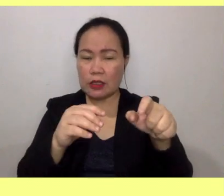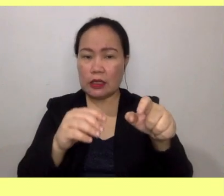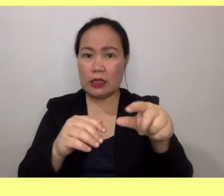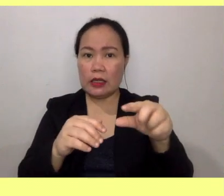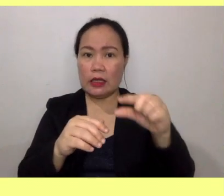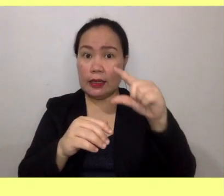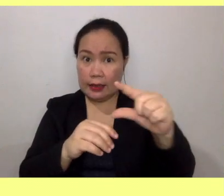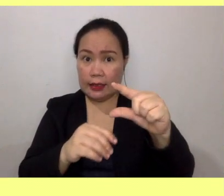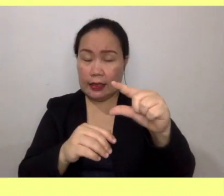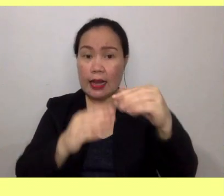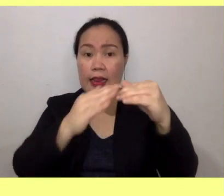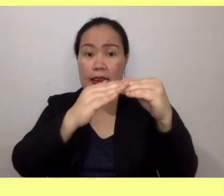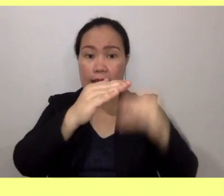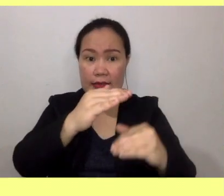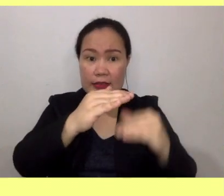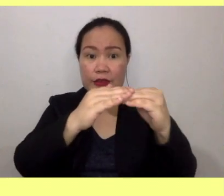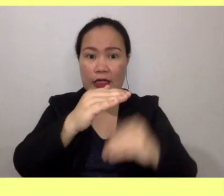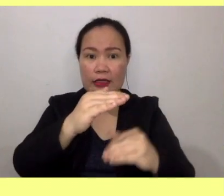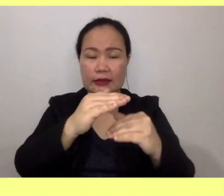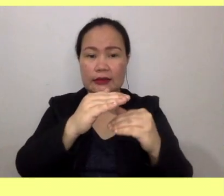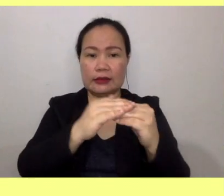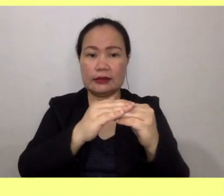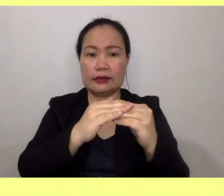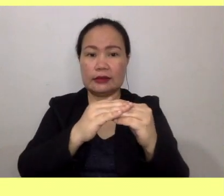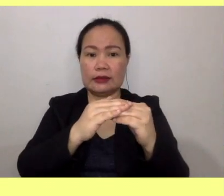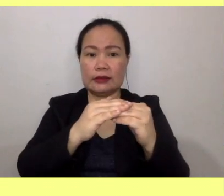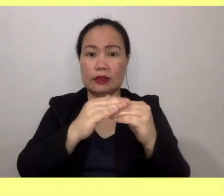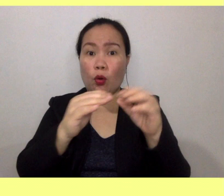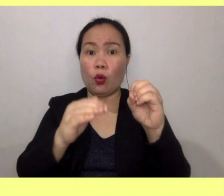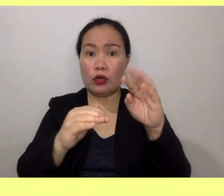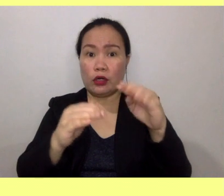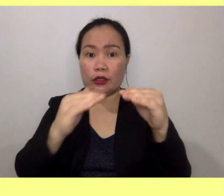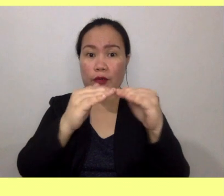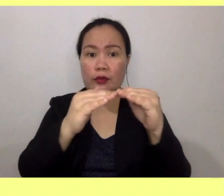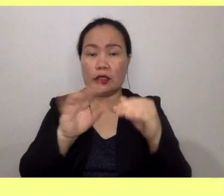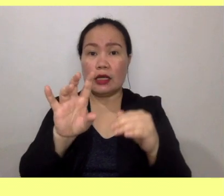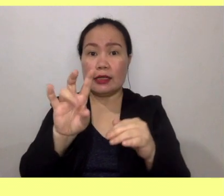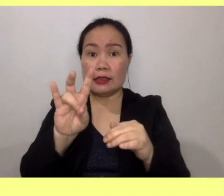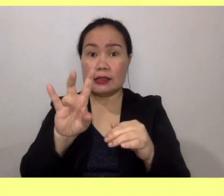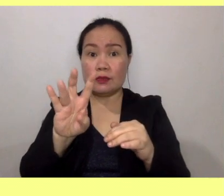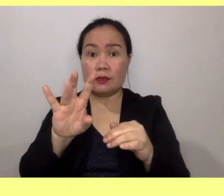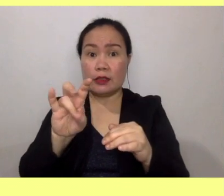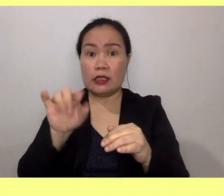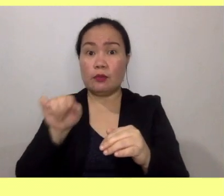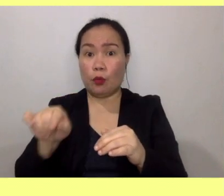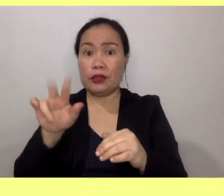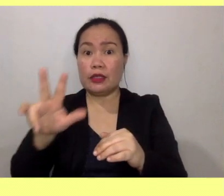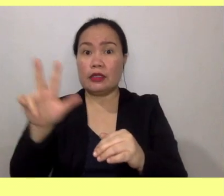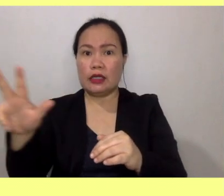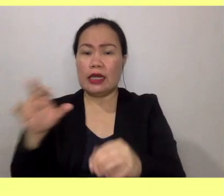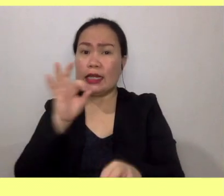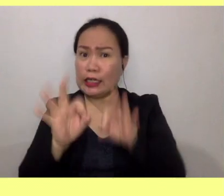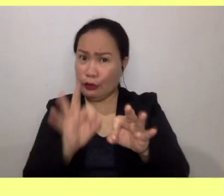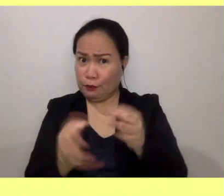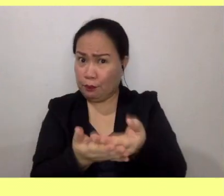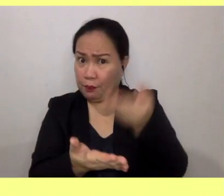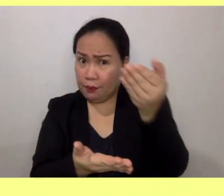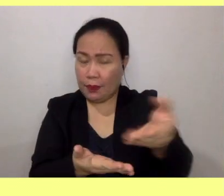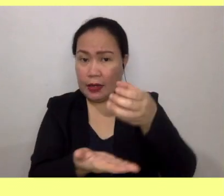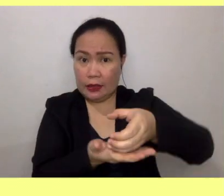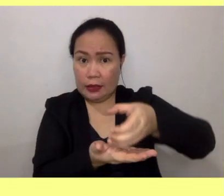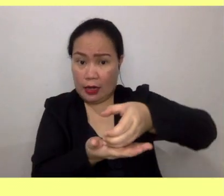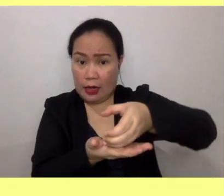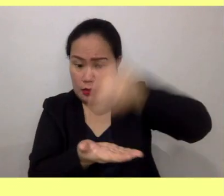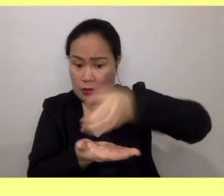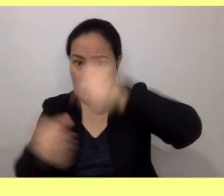to 17.33. Now, pag bibili ka ng alcohol, hindi ka naman pwedeng bumili ng bawas.